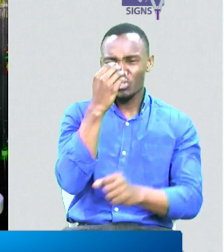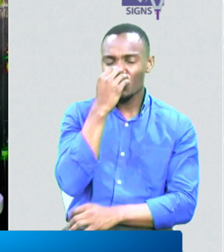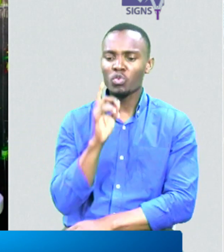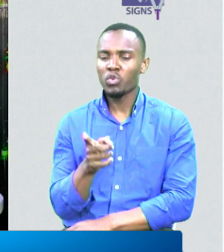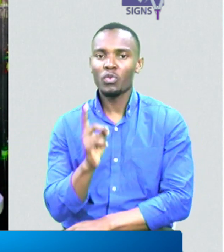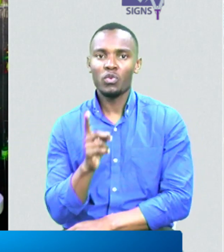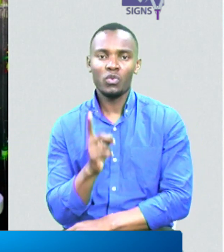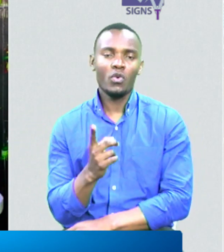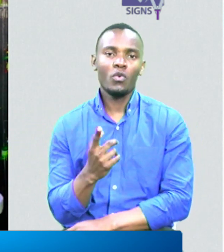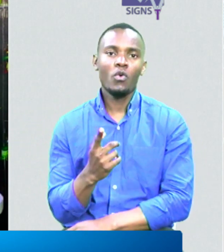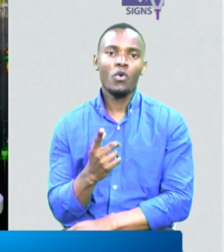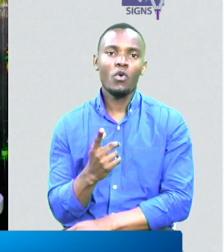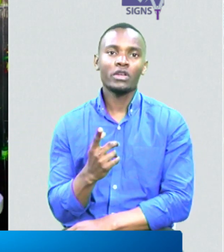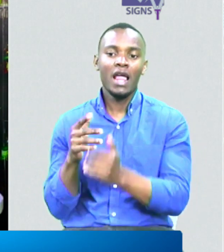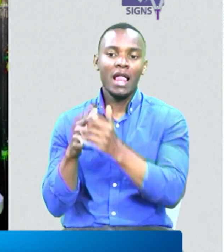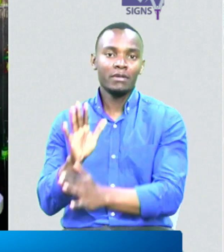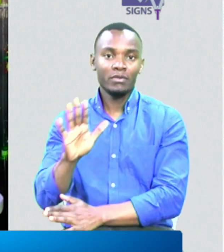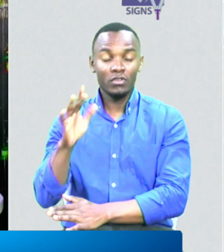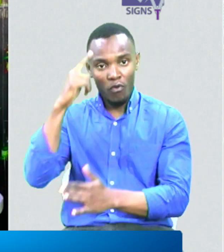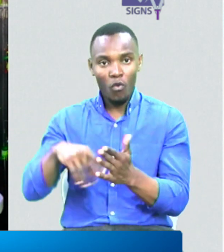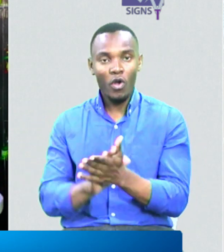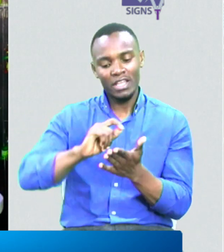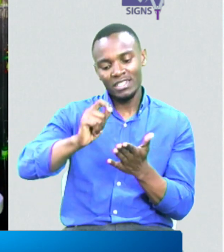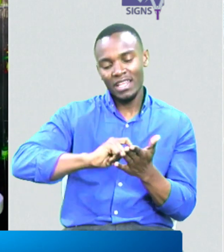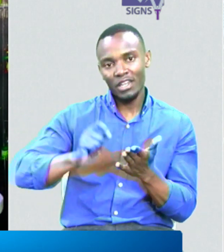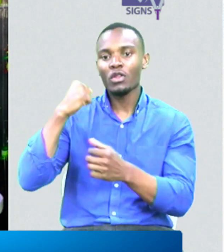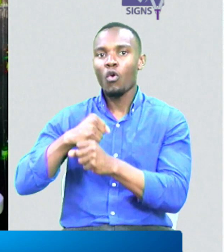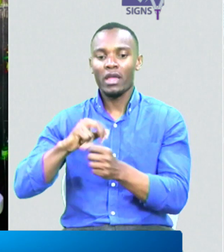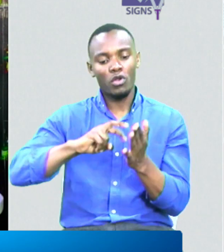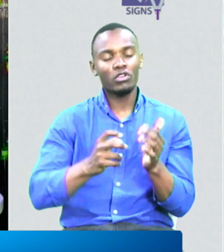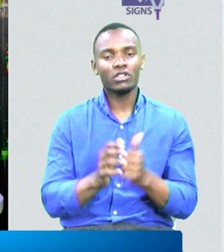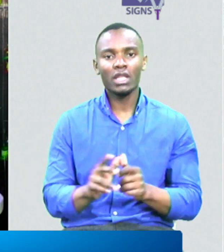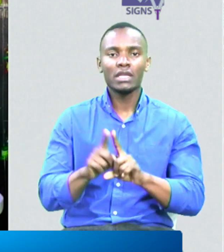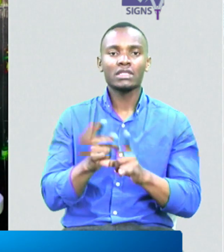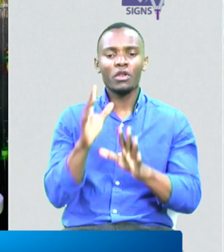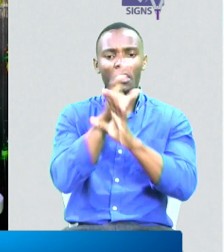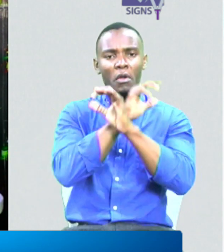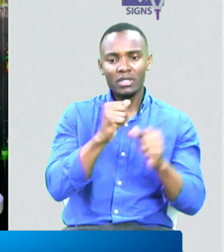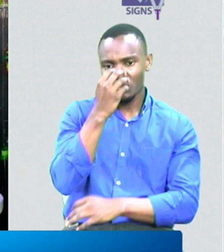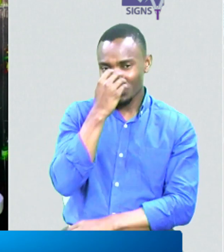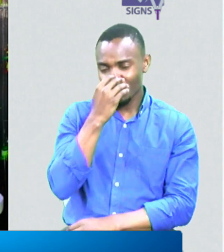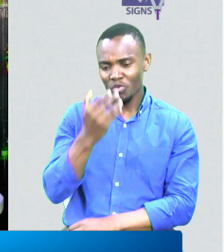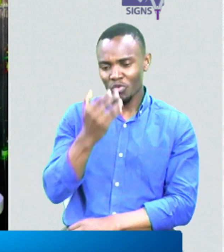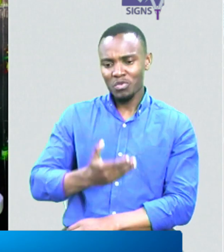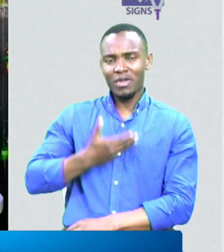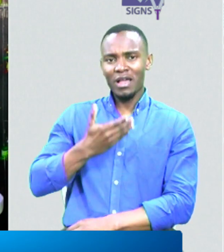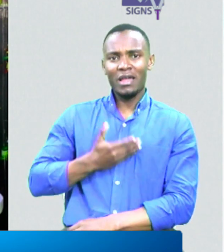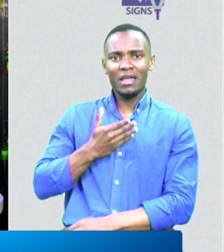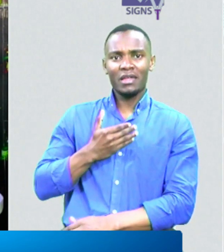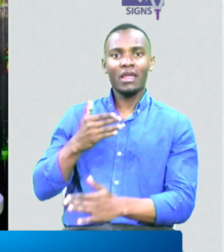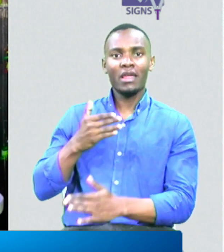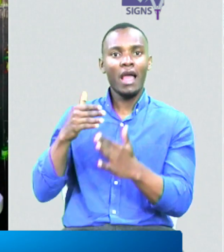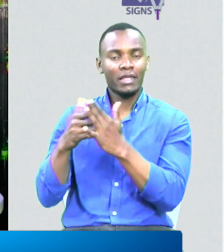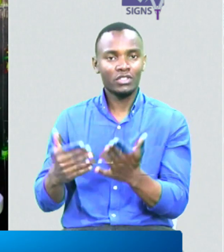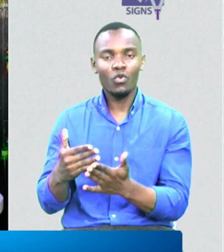on Tuesday lectured his senior government officials for being late to the signing of performance contracts. An angry President